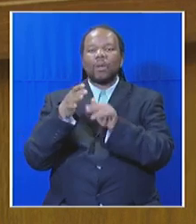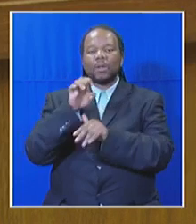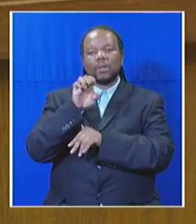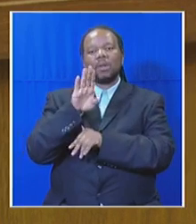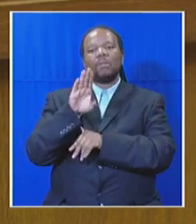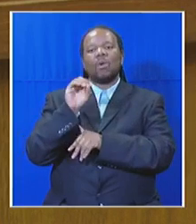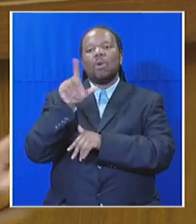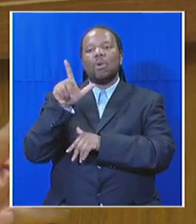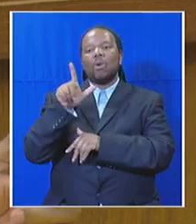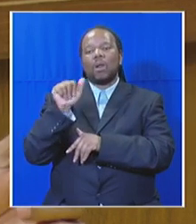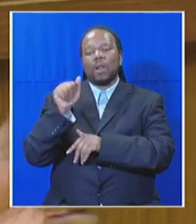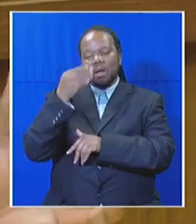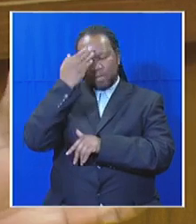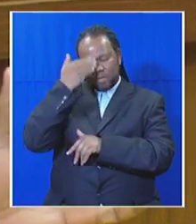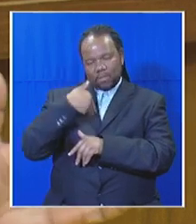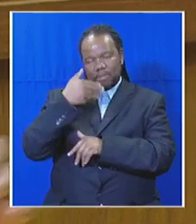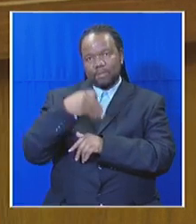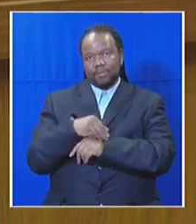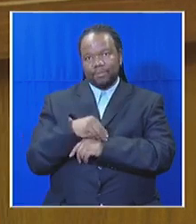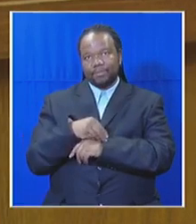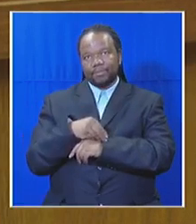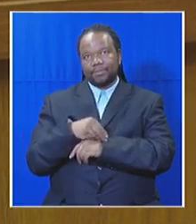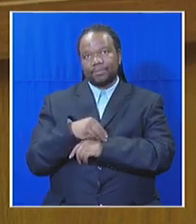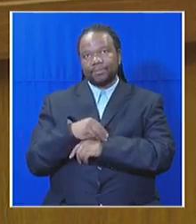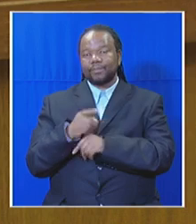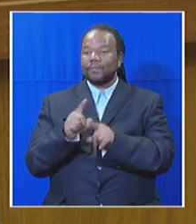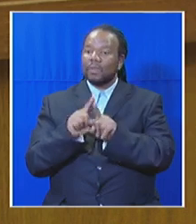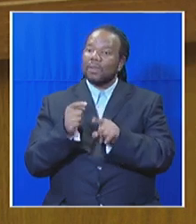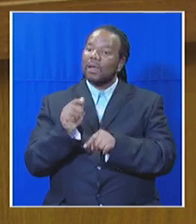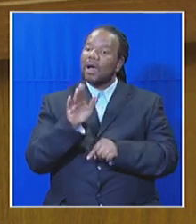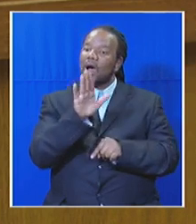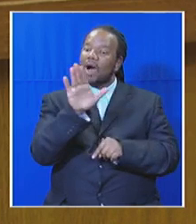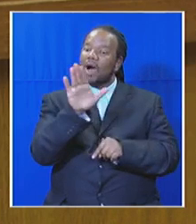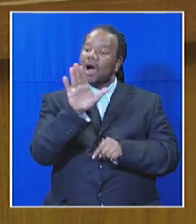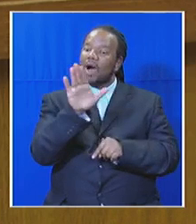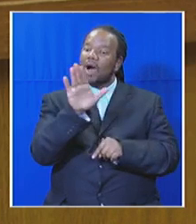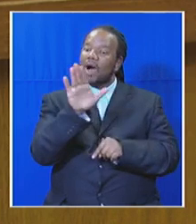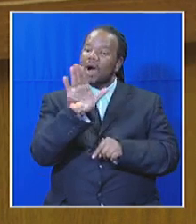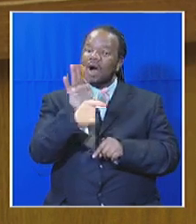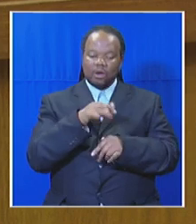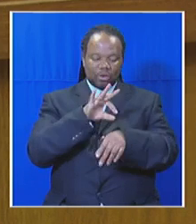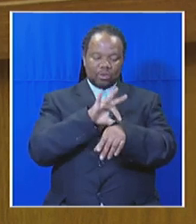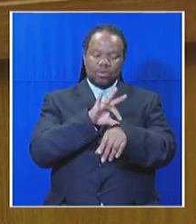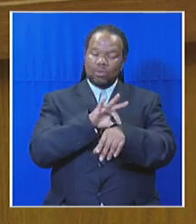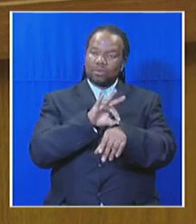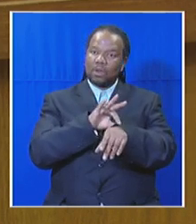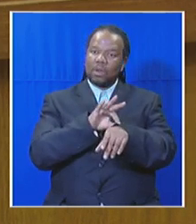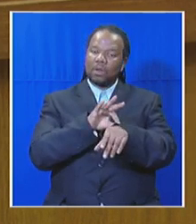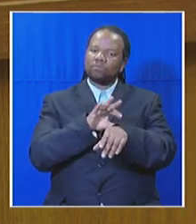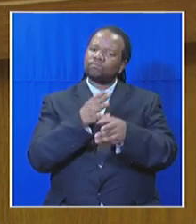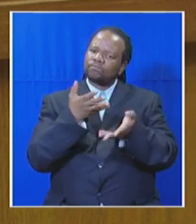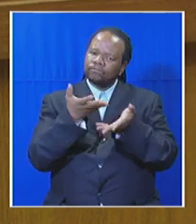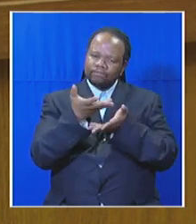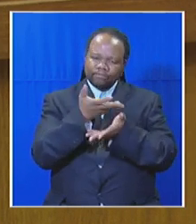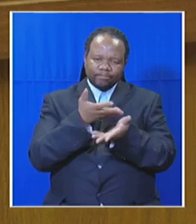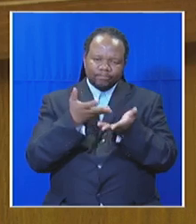including the Continental Medical Organization, discuss and find ways and means